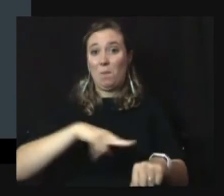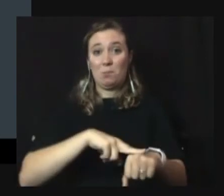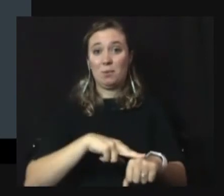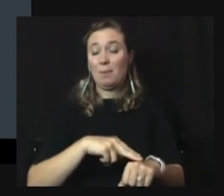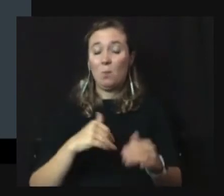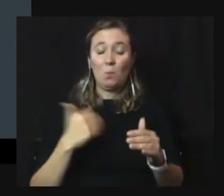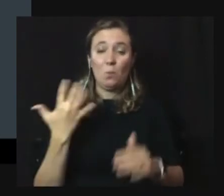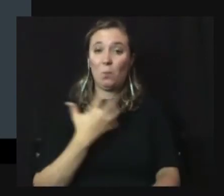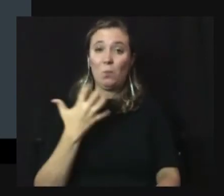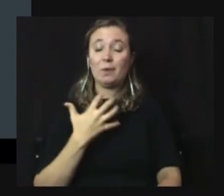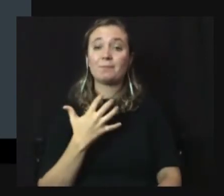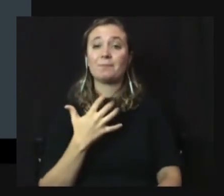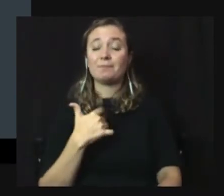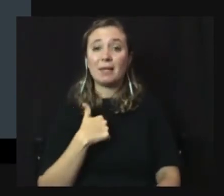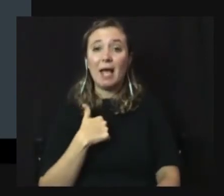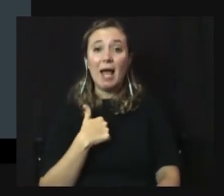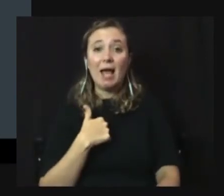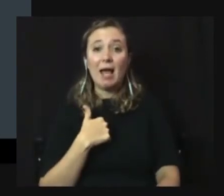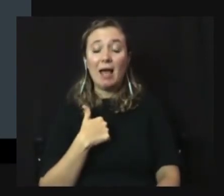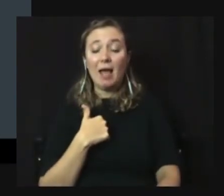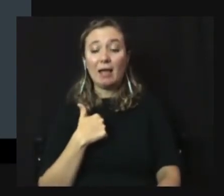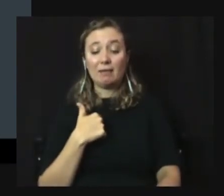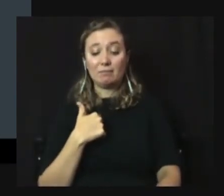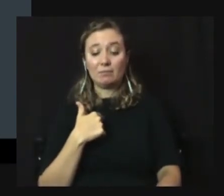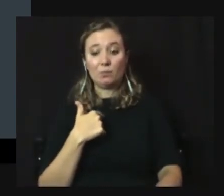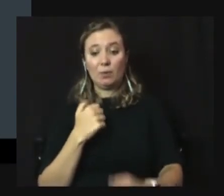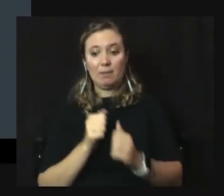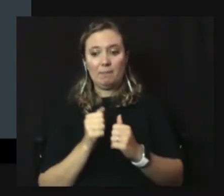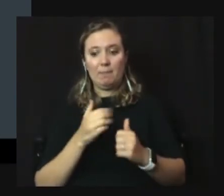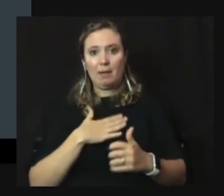I don't like these emotions to me